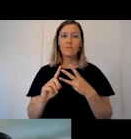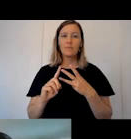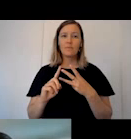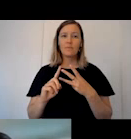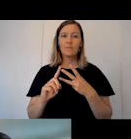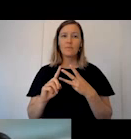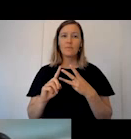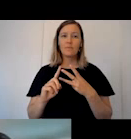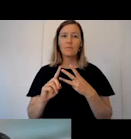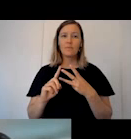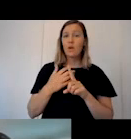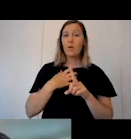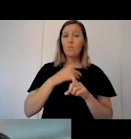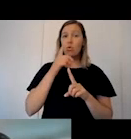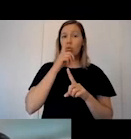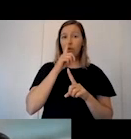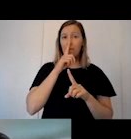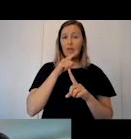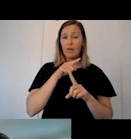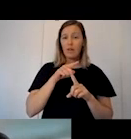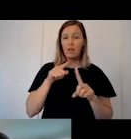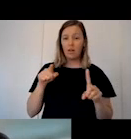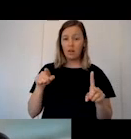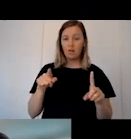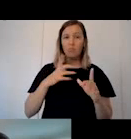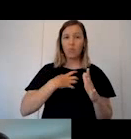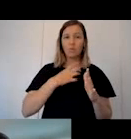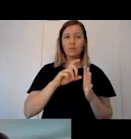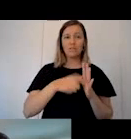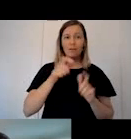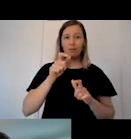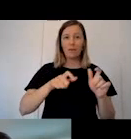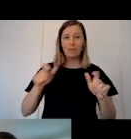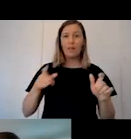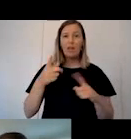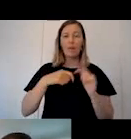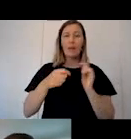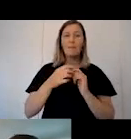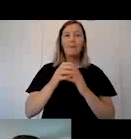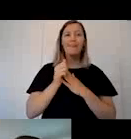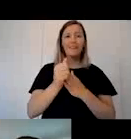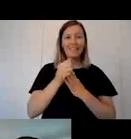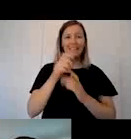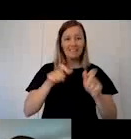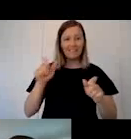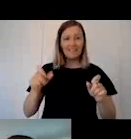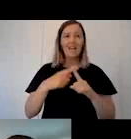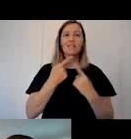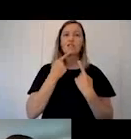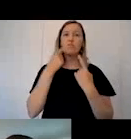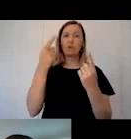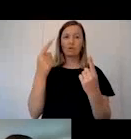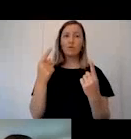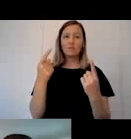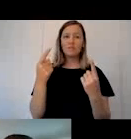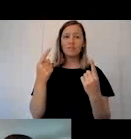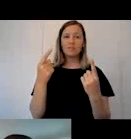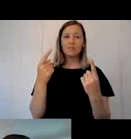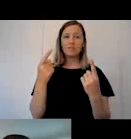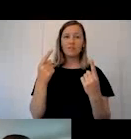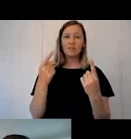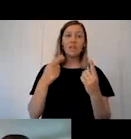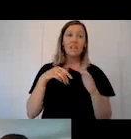with disabilities became leaders and spokespersons, both in terms of